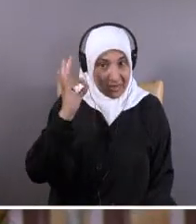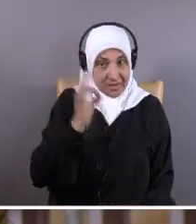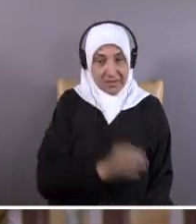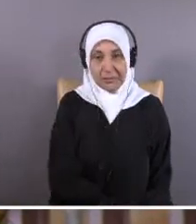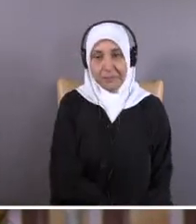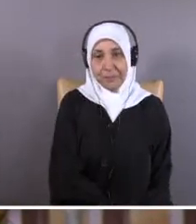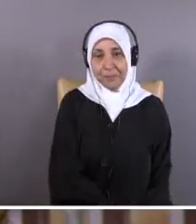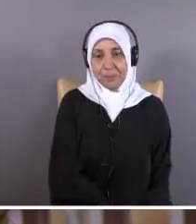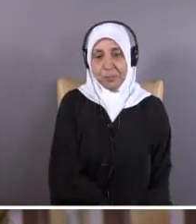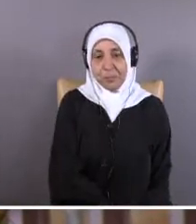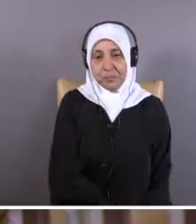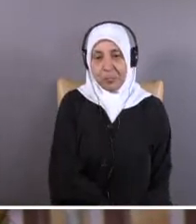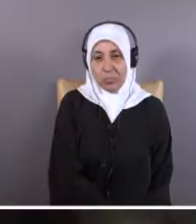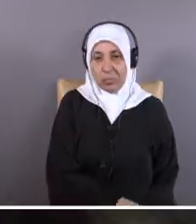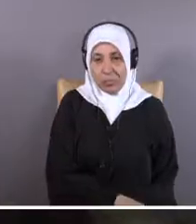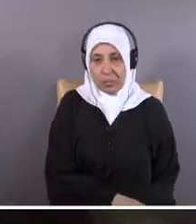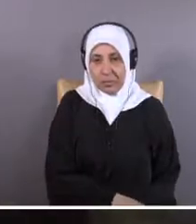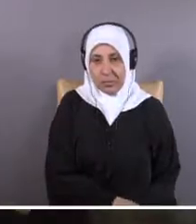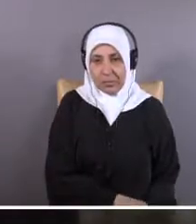It's descriptive of